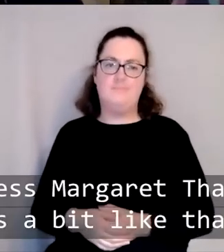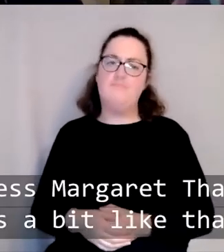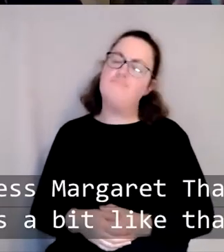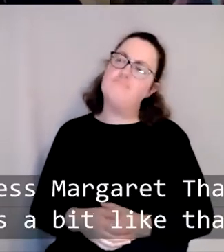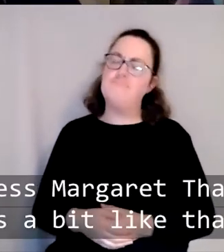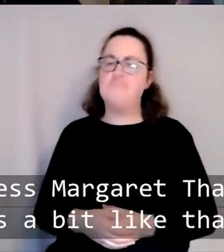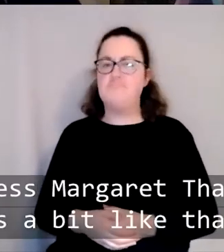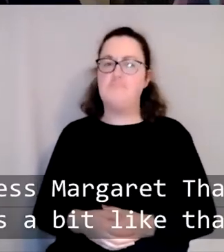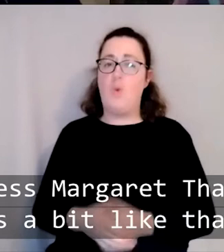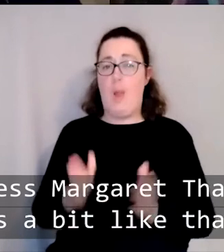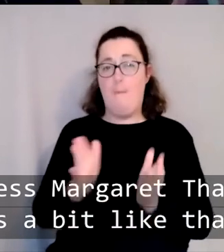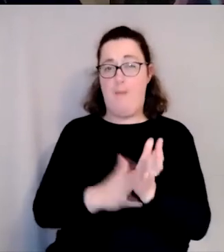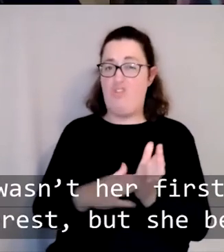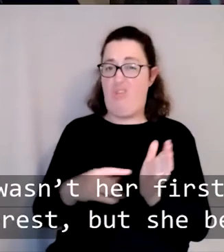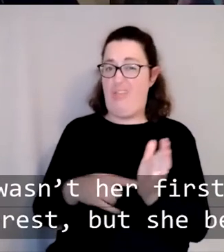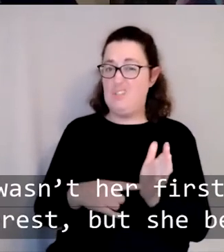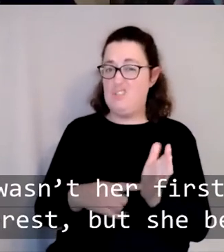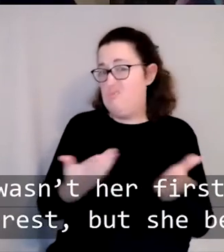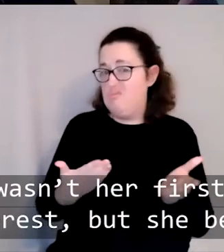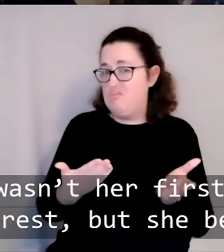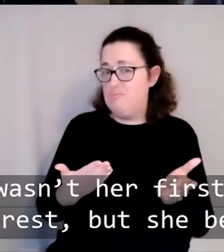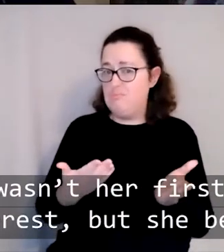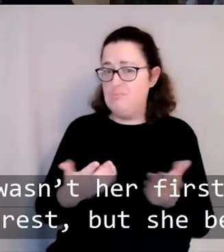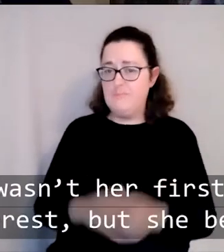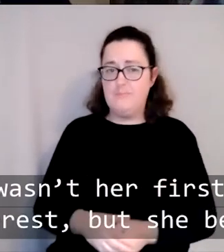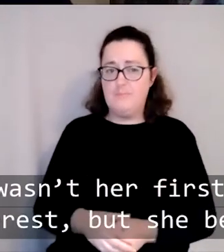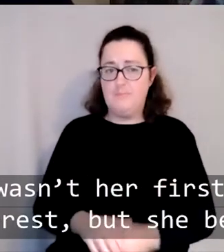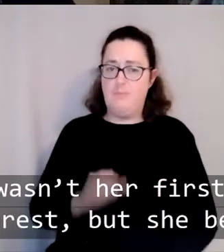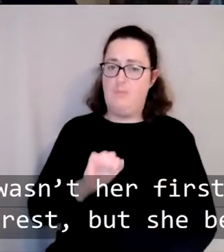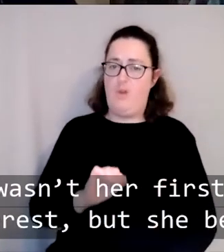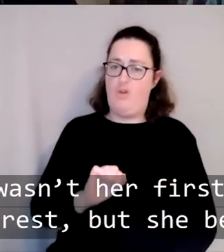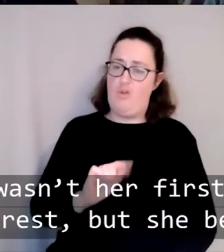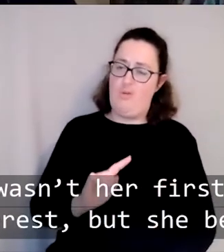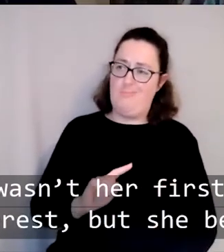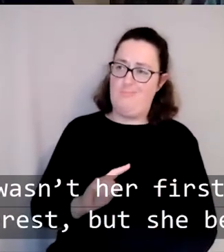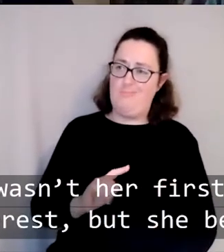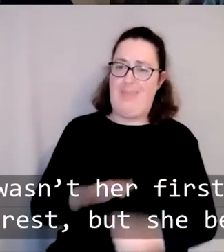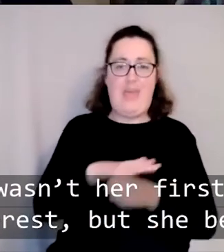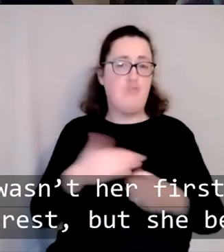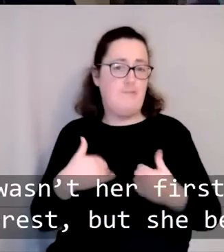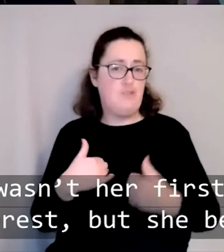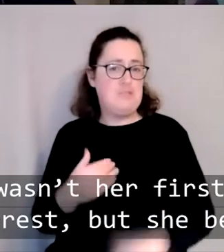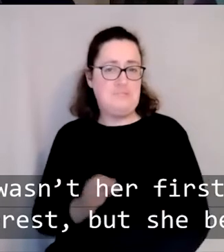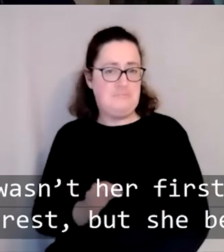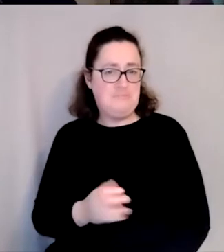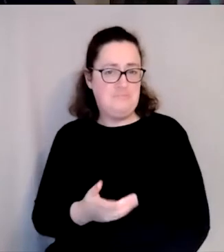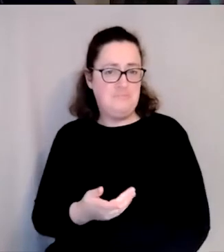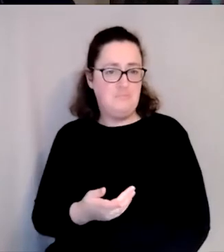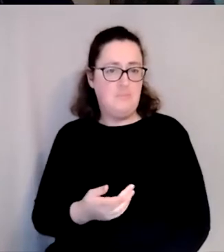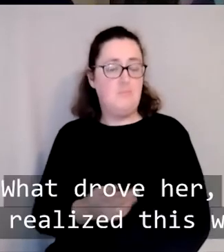I guess Margaret Thatcher was a bit like that. I mean, that wasn't her first sort of area of interest, but she